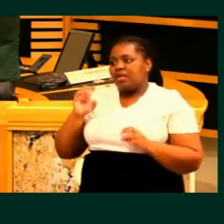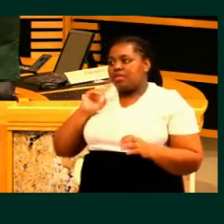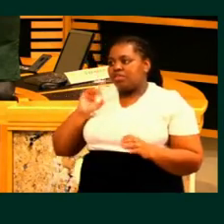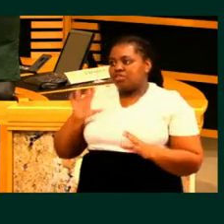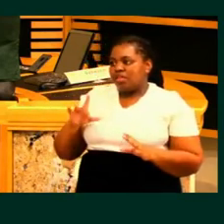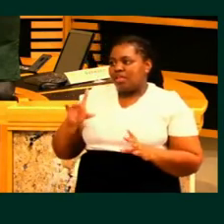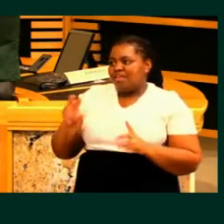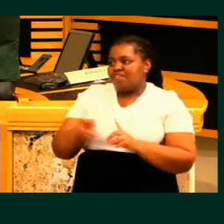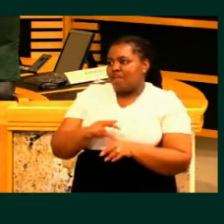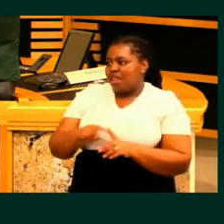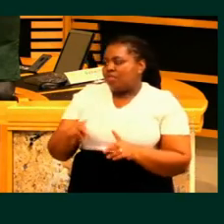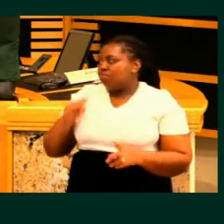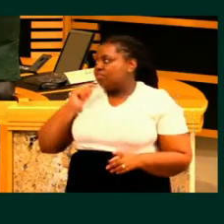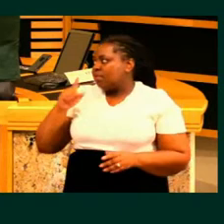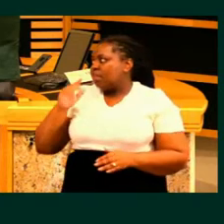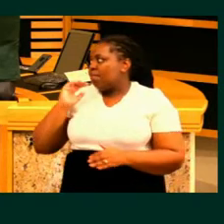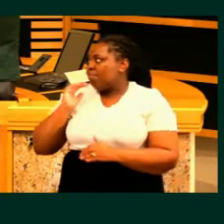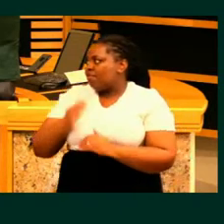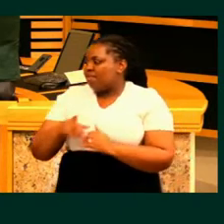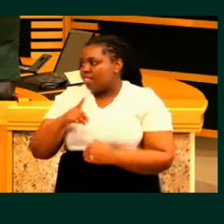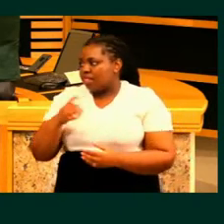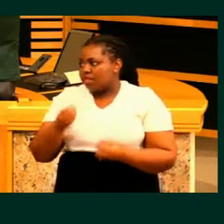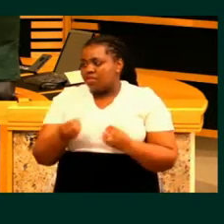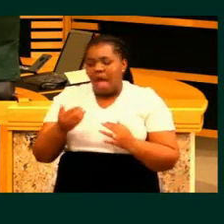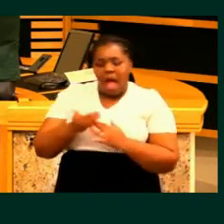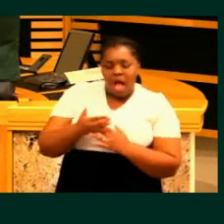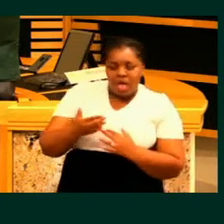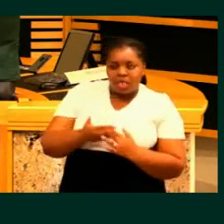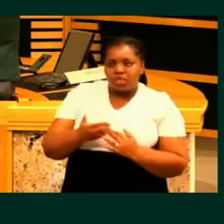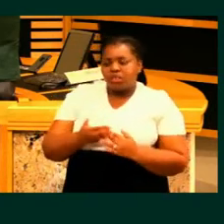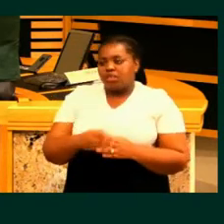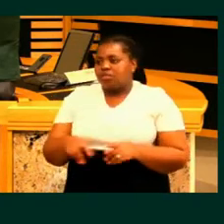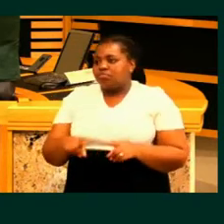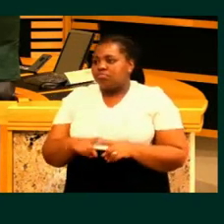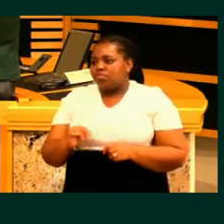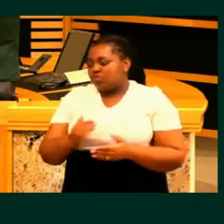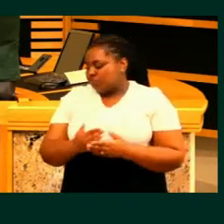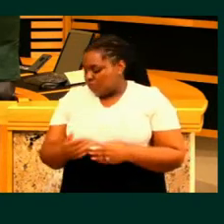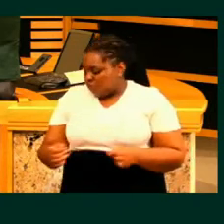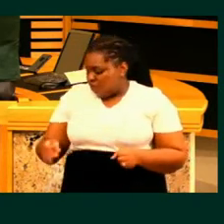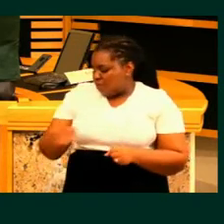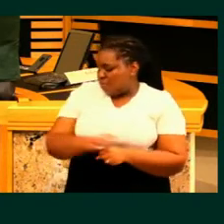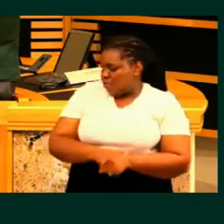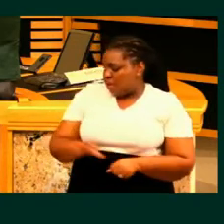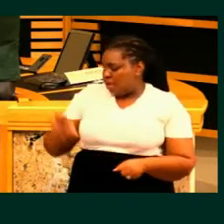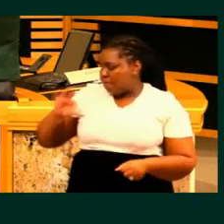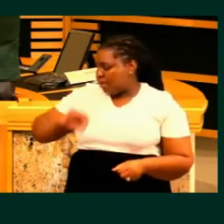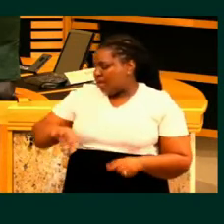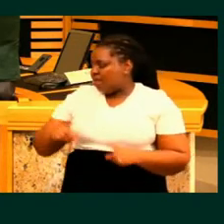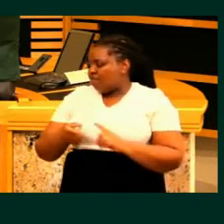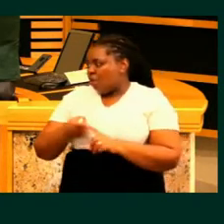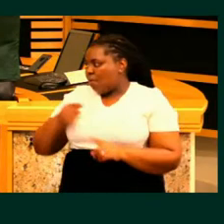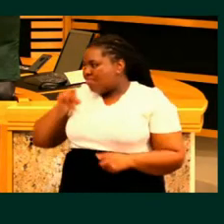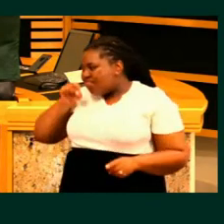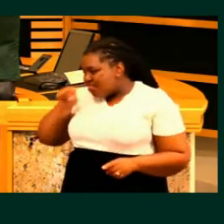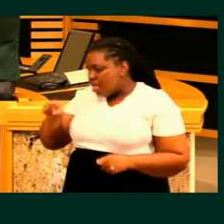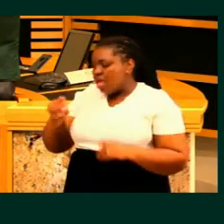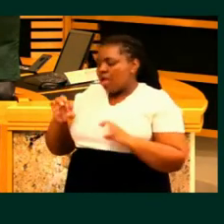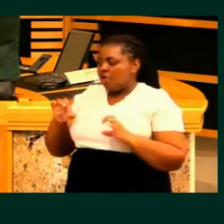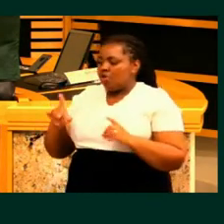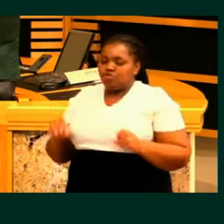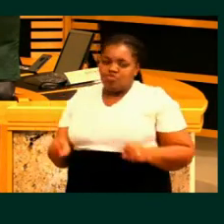consequently prevents young people from accessing and fully benefiting from their educational